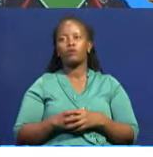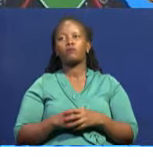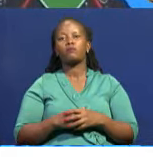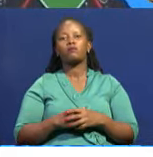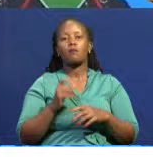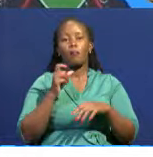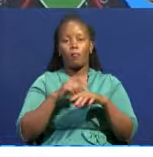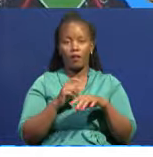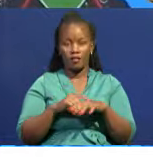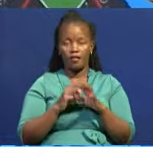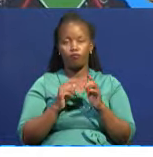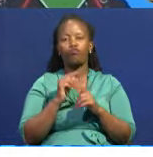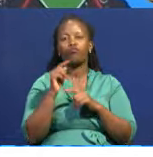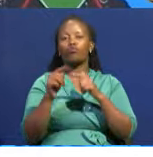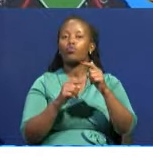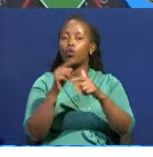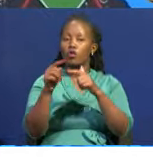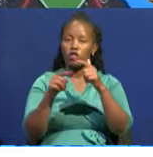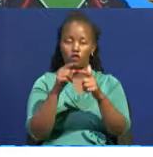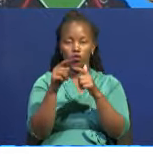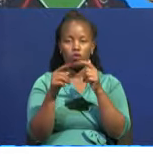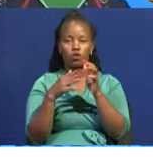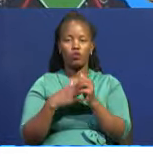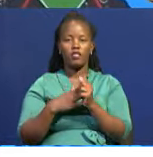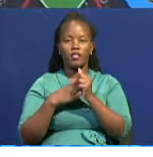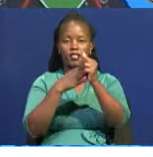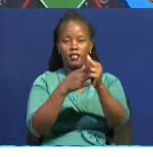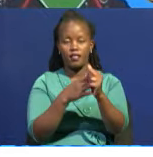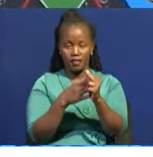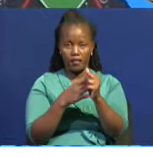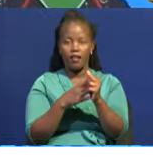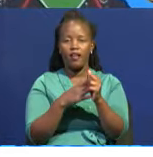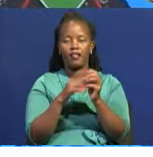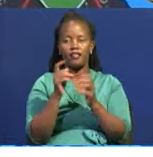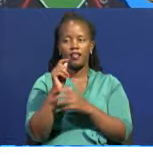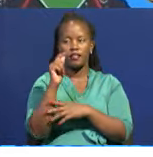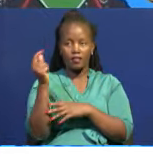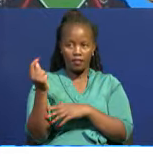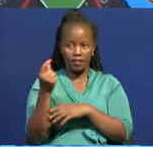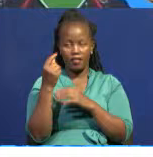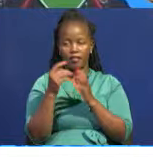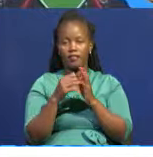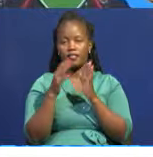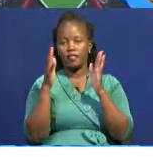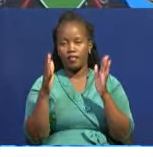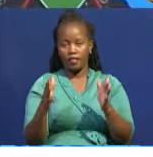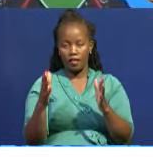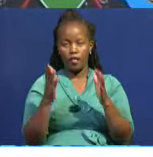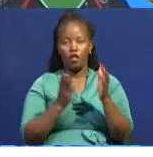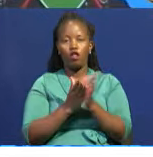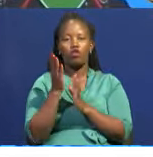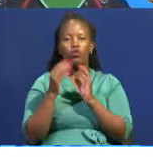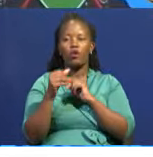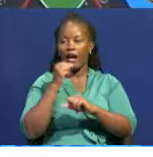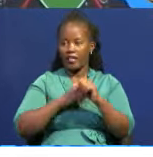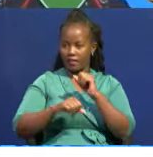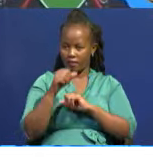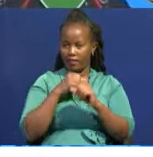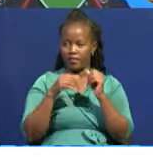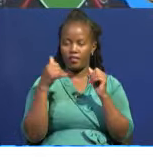as he continues to set pace as Kenya's chief diplomat by actively engaging in